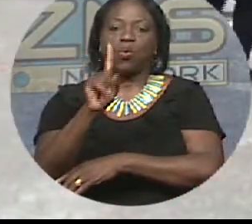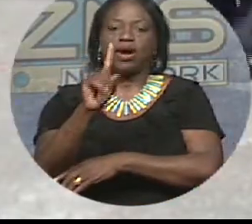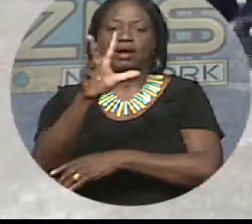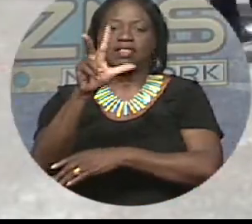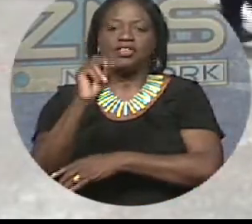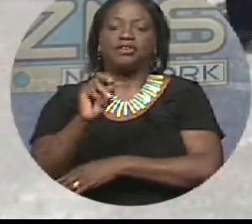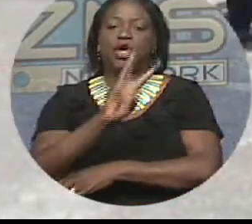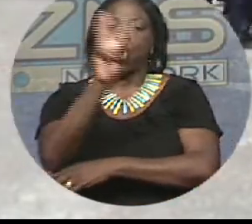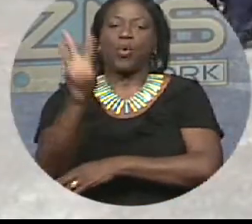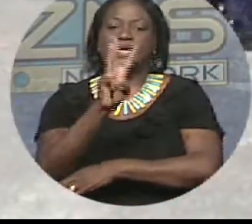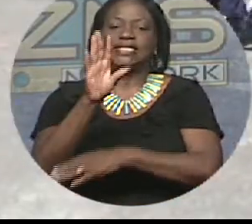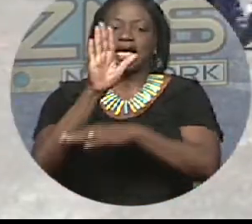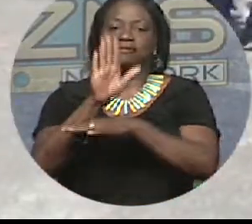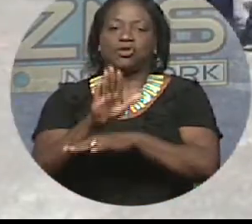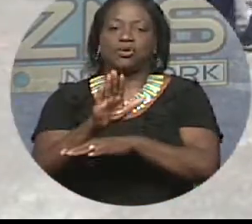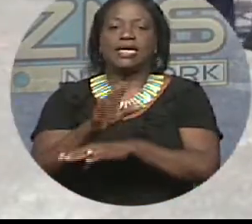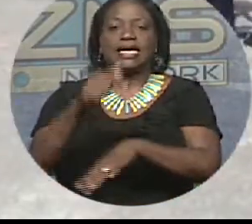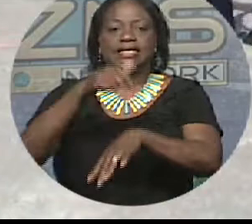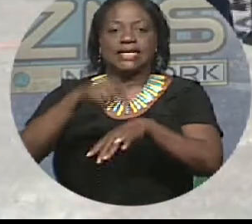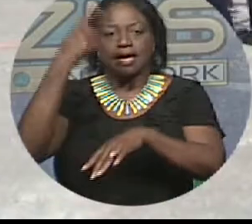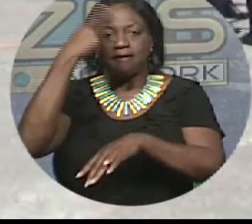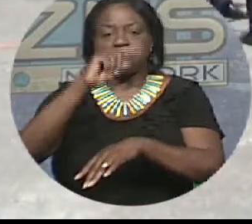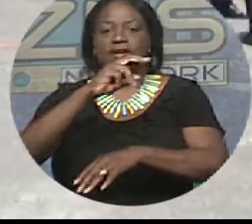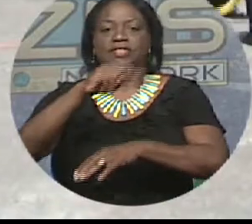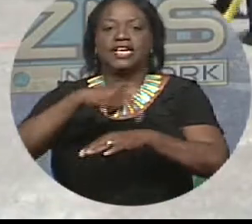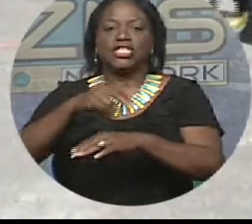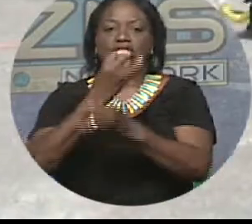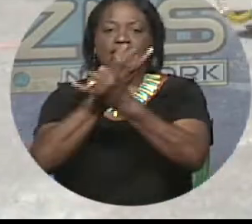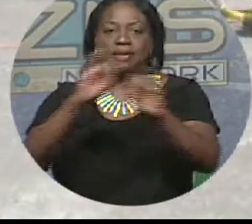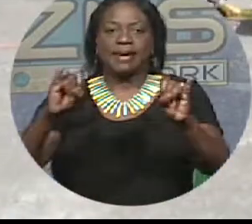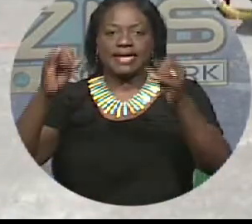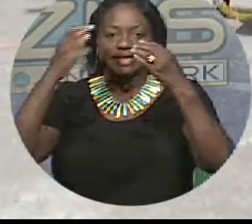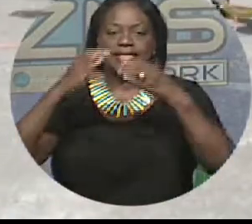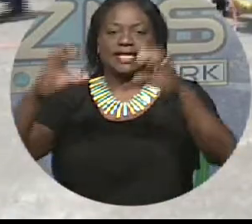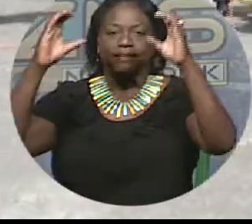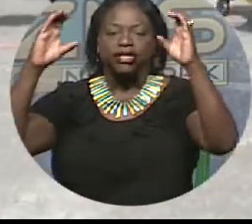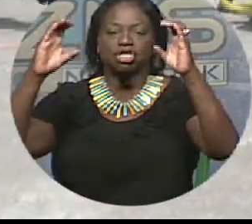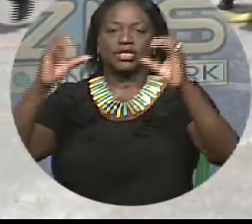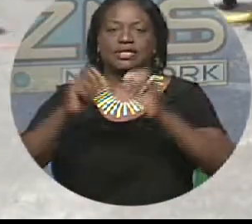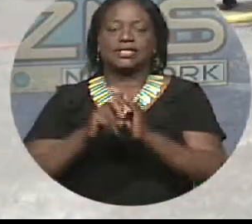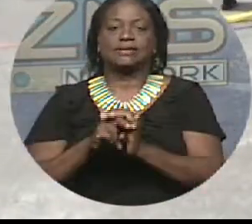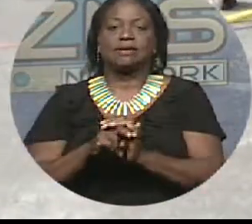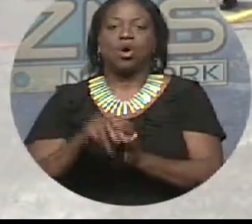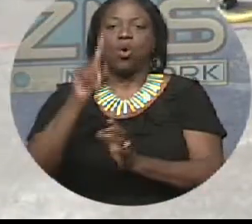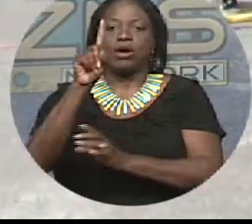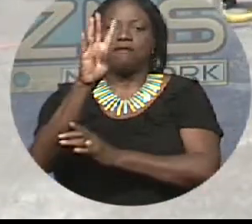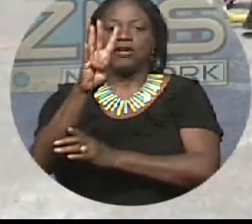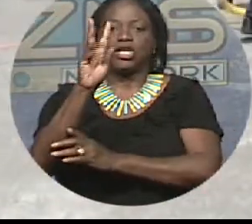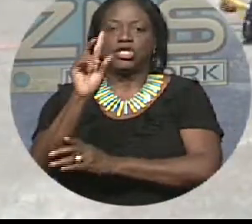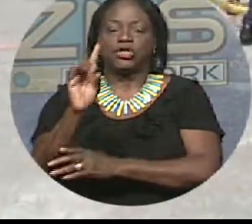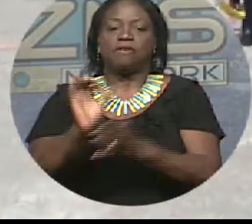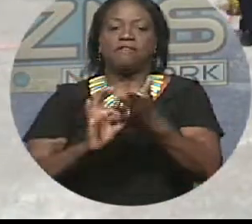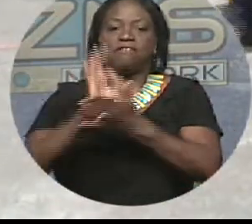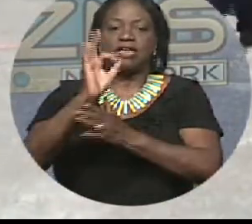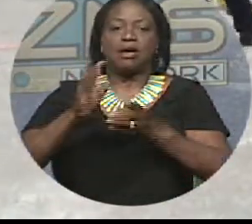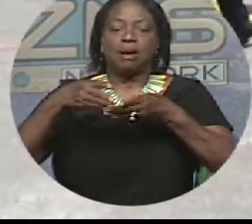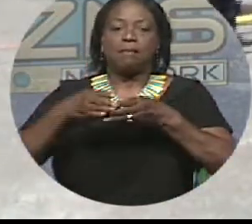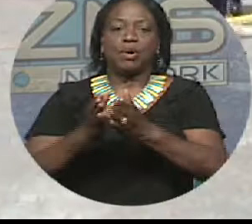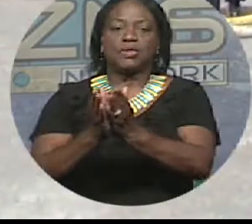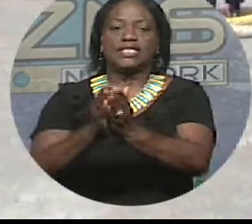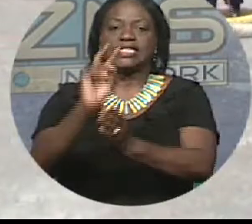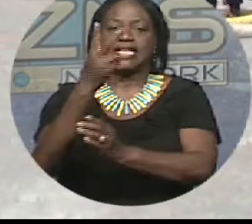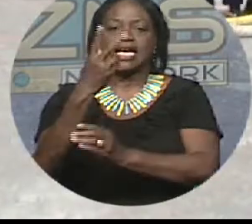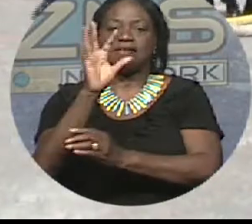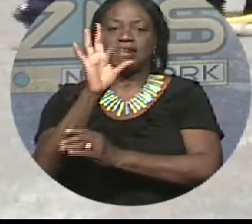afternoon, just in time for the nation's independence celebrations. The 142-foot vessel is the second of nine